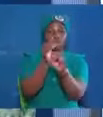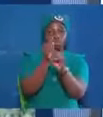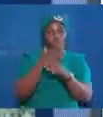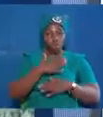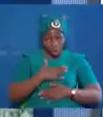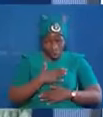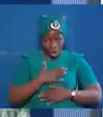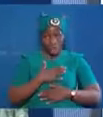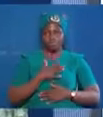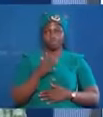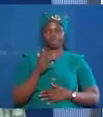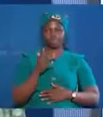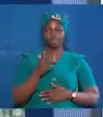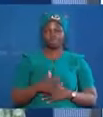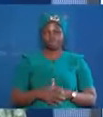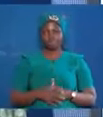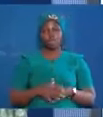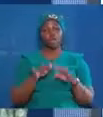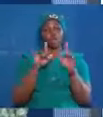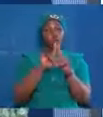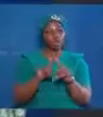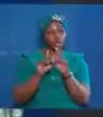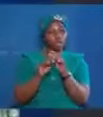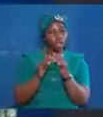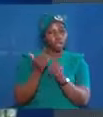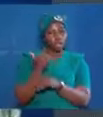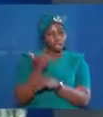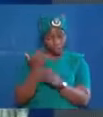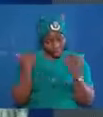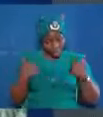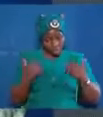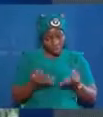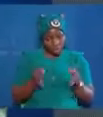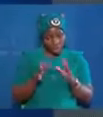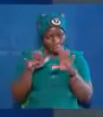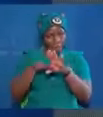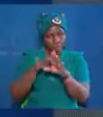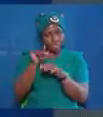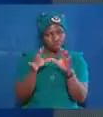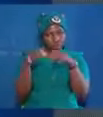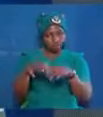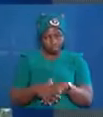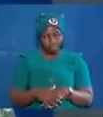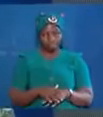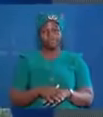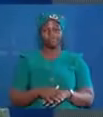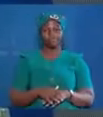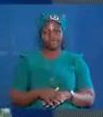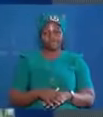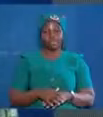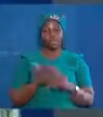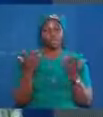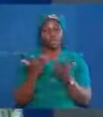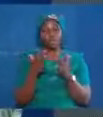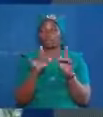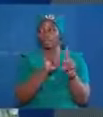Honorable Wamushomba. I'm also an ex-official member of that group, as KEWOPA. We have